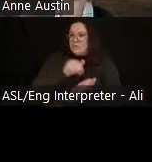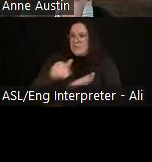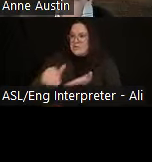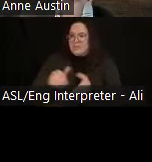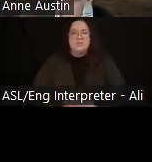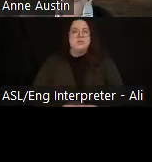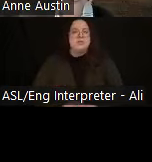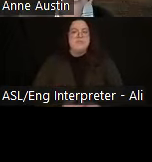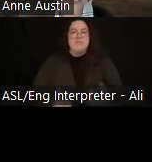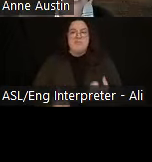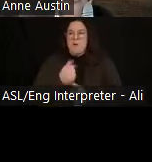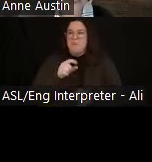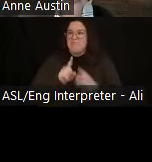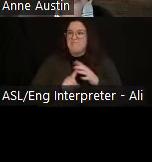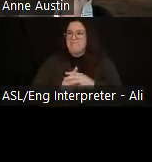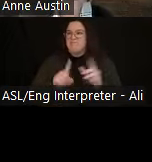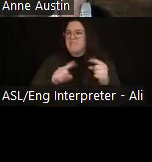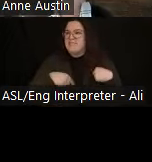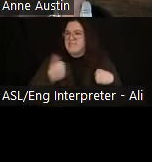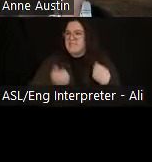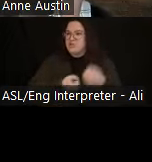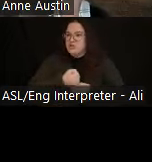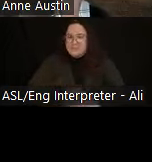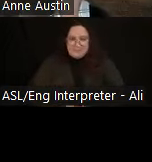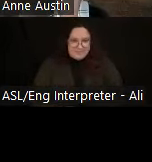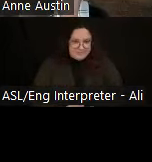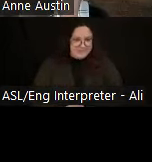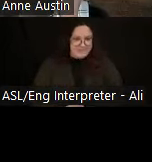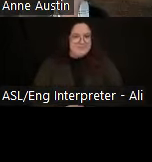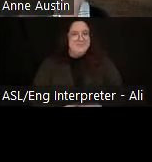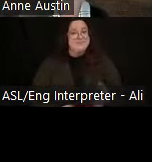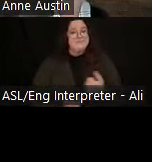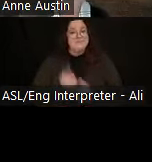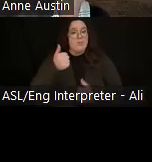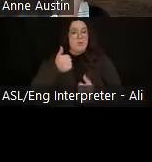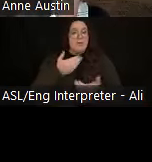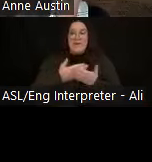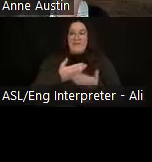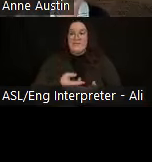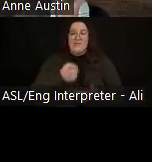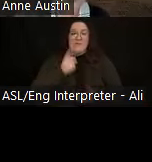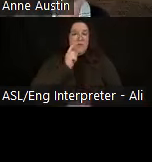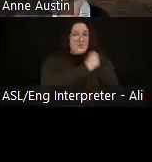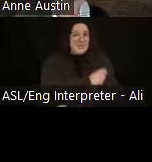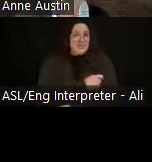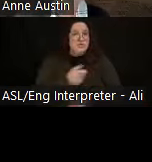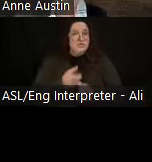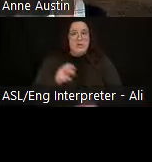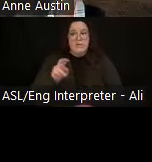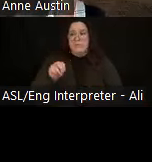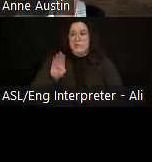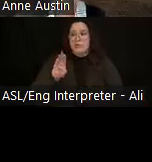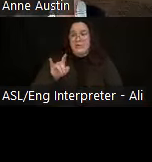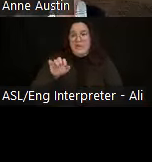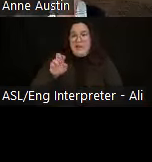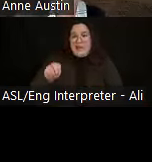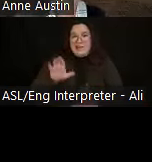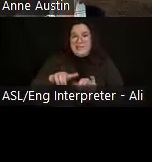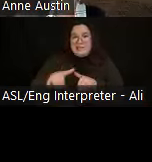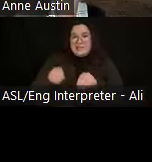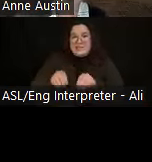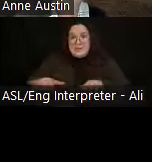10 years. Now, most of the evidence for tattooing prior to recent years came from Nubian cemeteries, and many